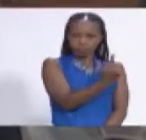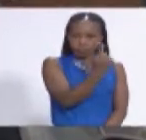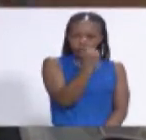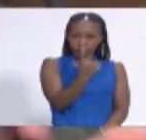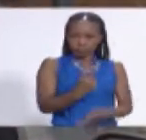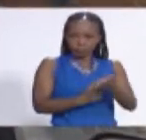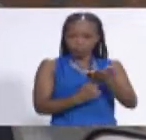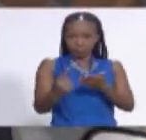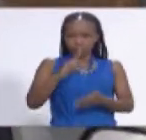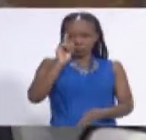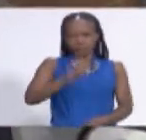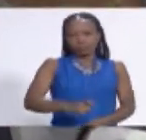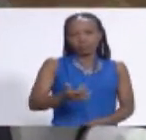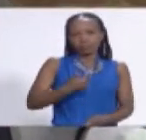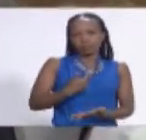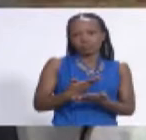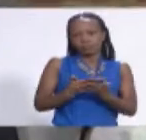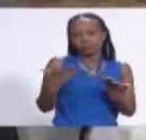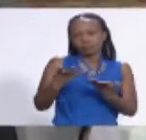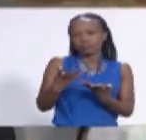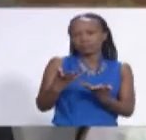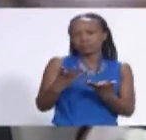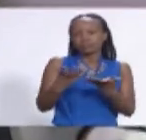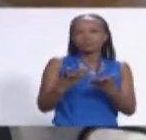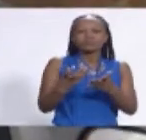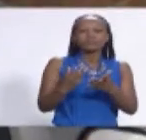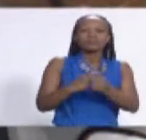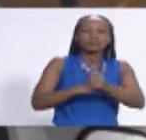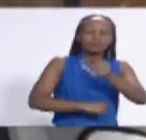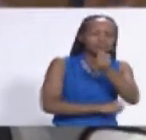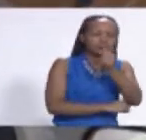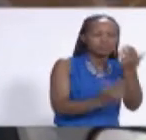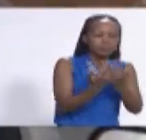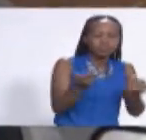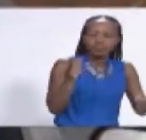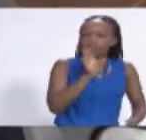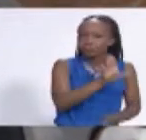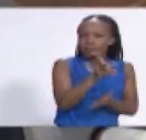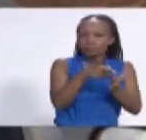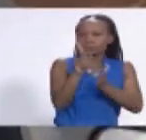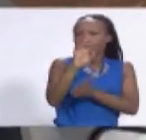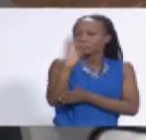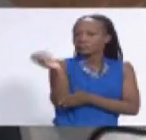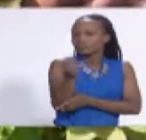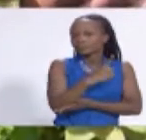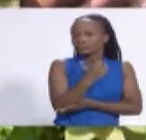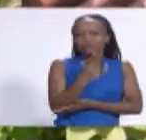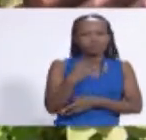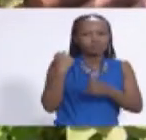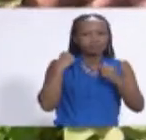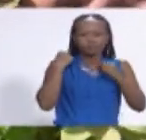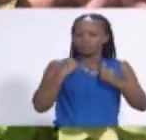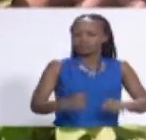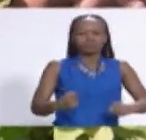Every week I must get something to feed my children, to pay rent and such things. So it's not practical. Where I'm coming from, I've